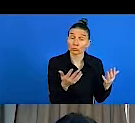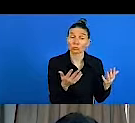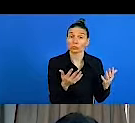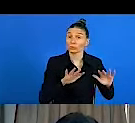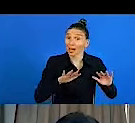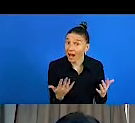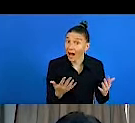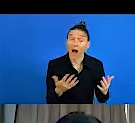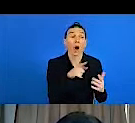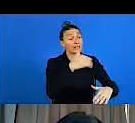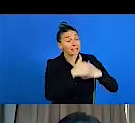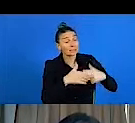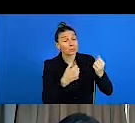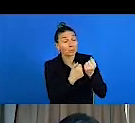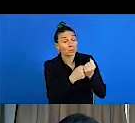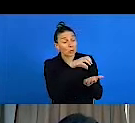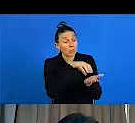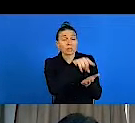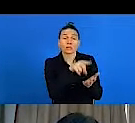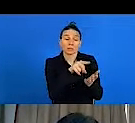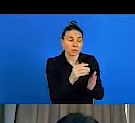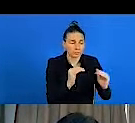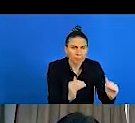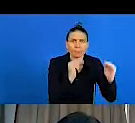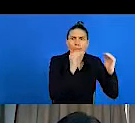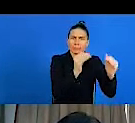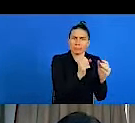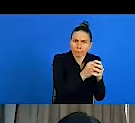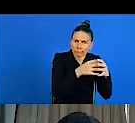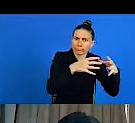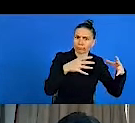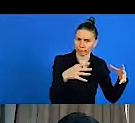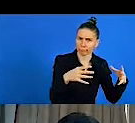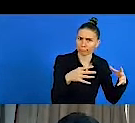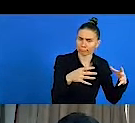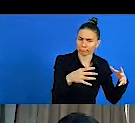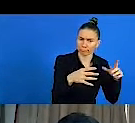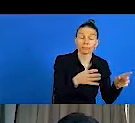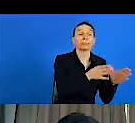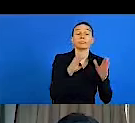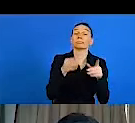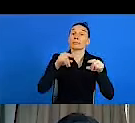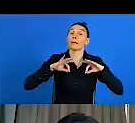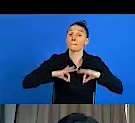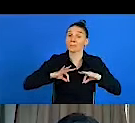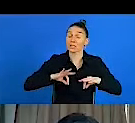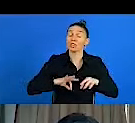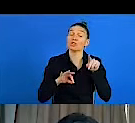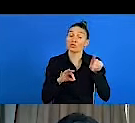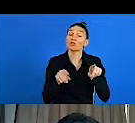the disability support centers. We also have an ongoing operation with the ministry